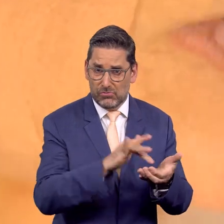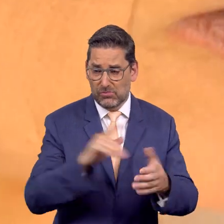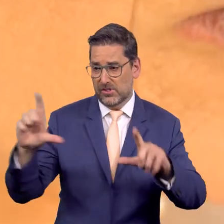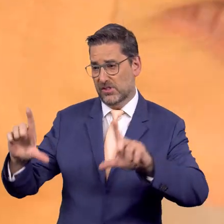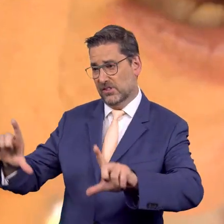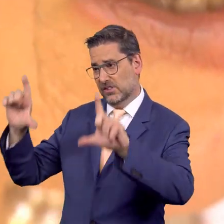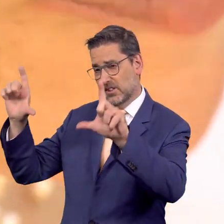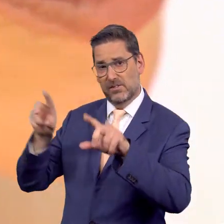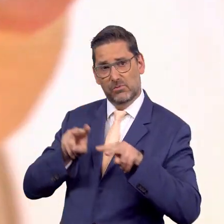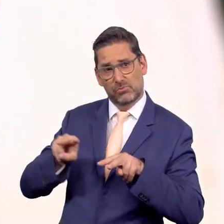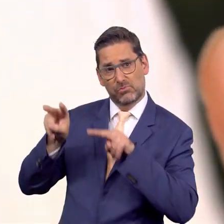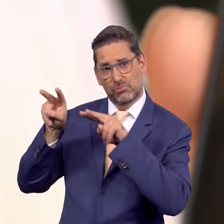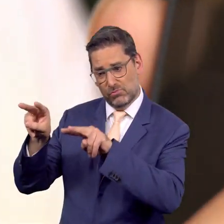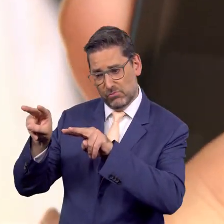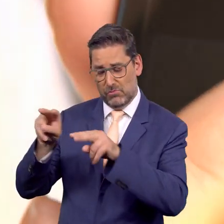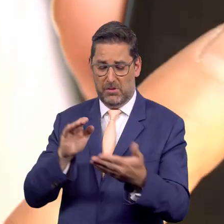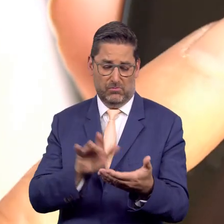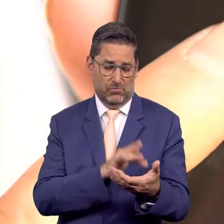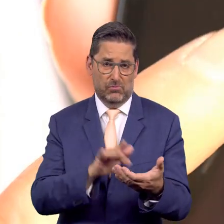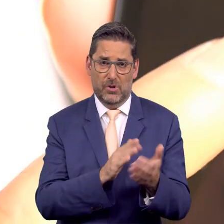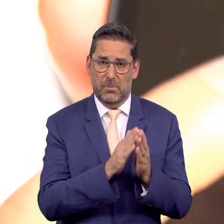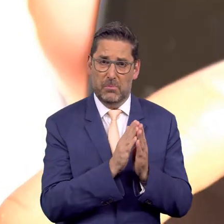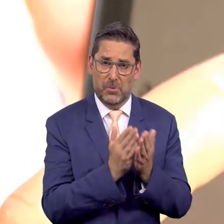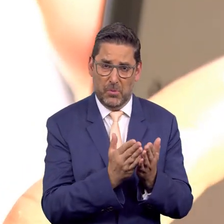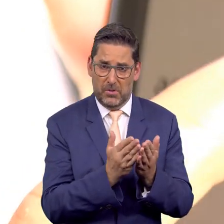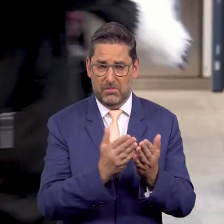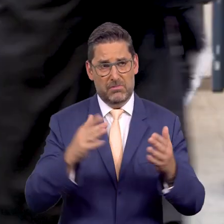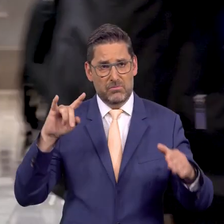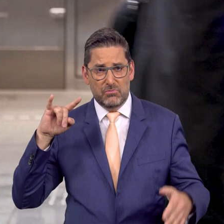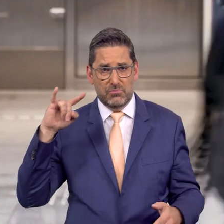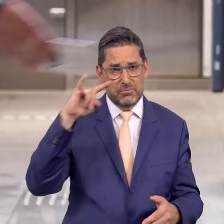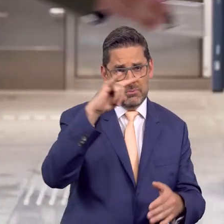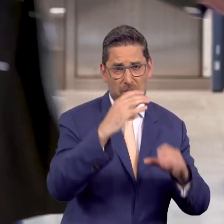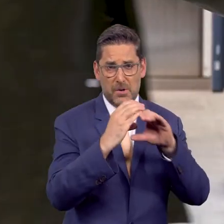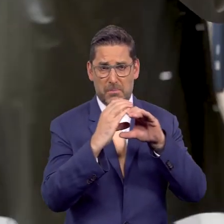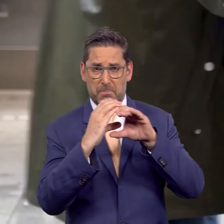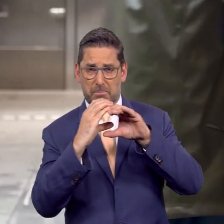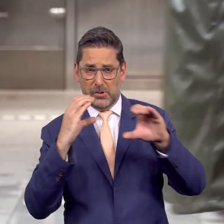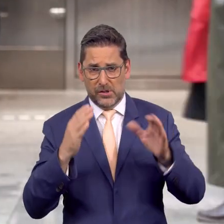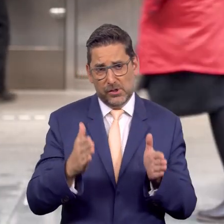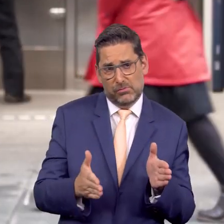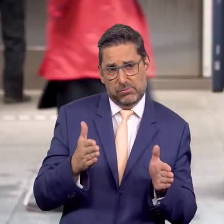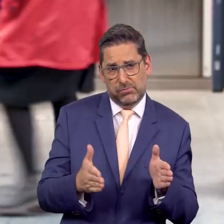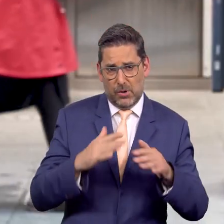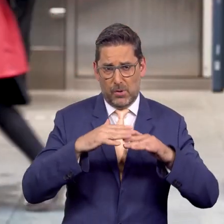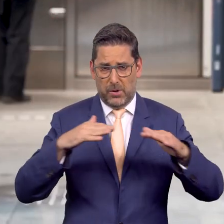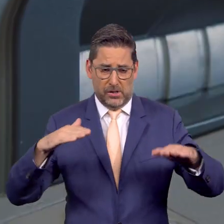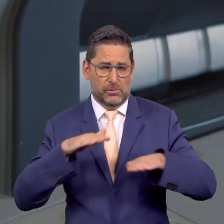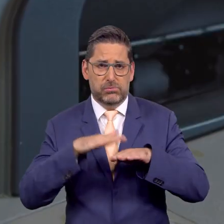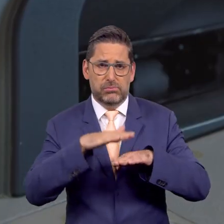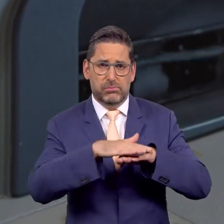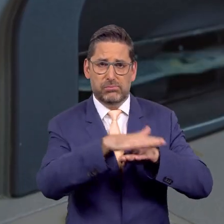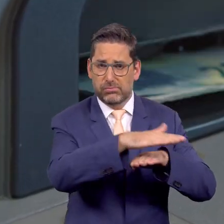TV equipment, e-books, telephony services, air, bus, rail and waterborne passenger transport